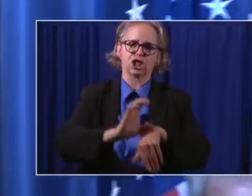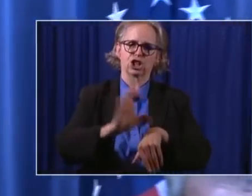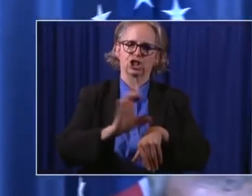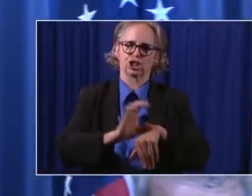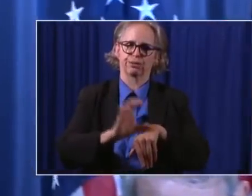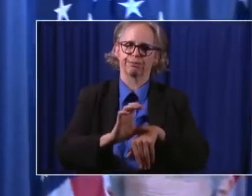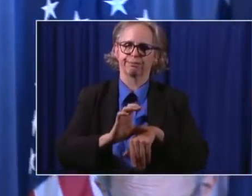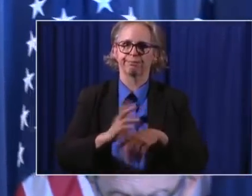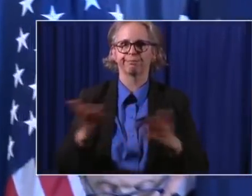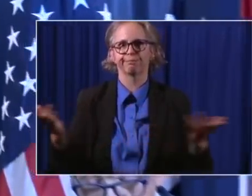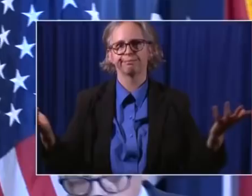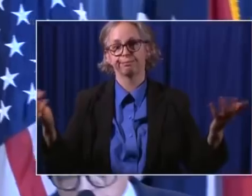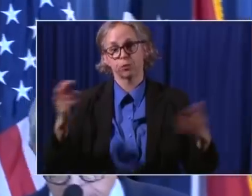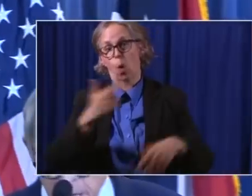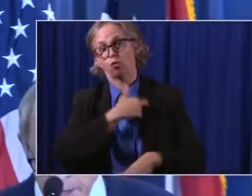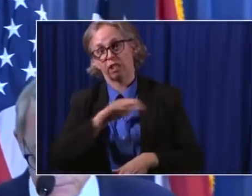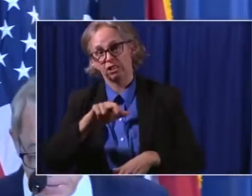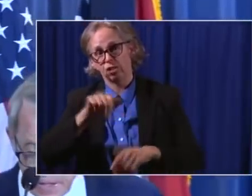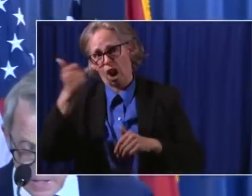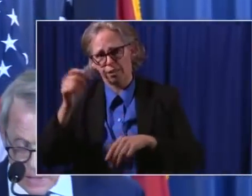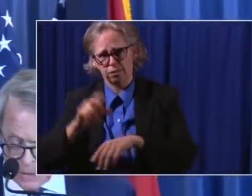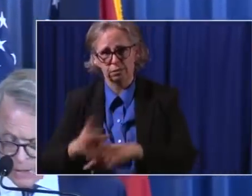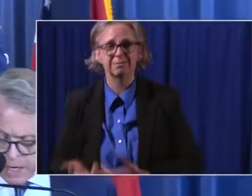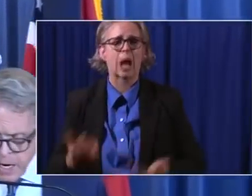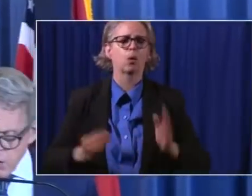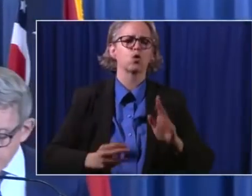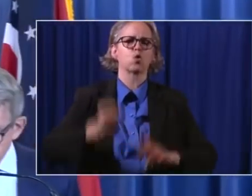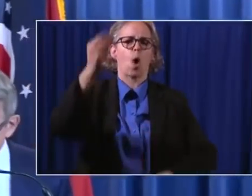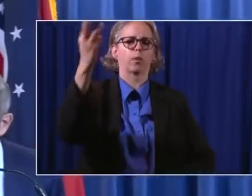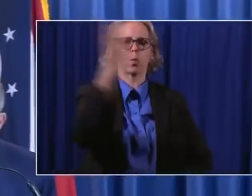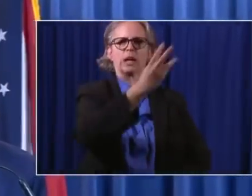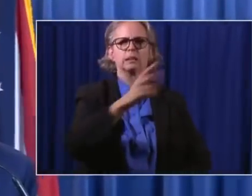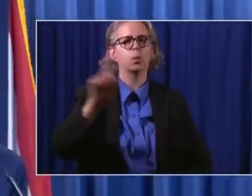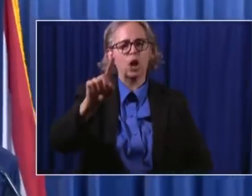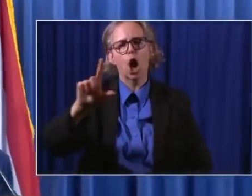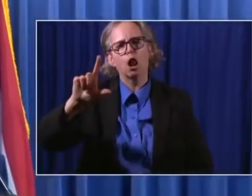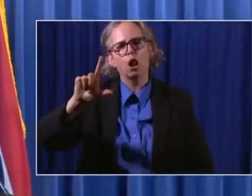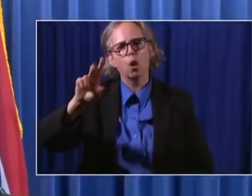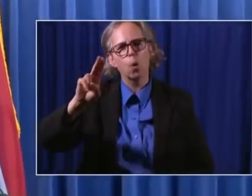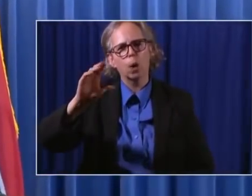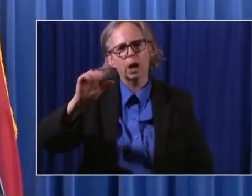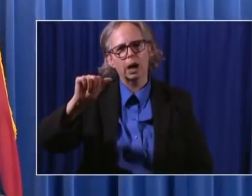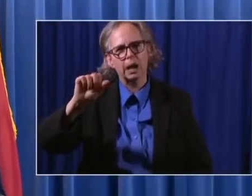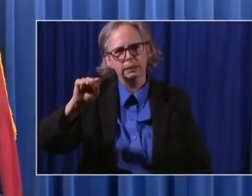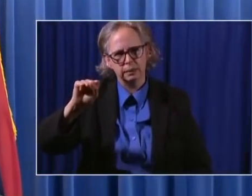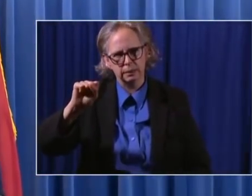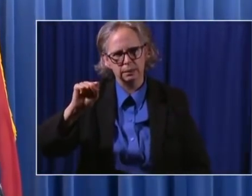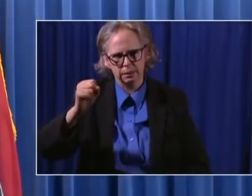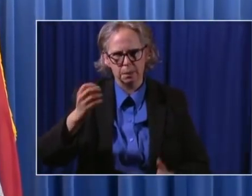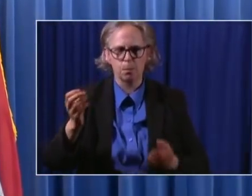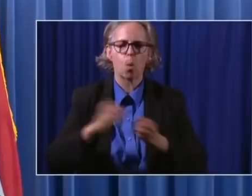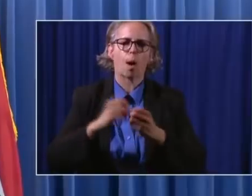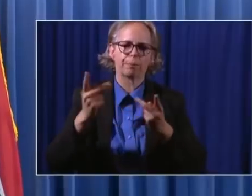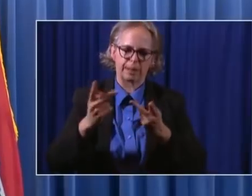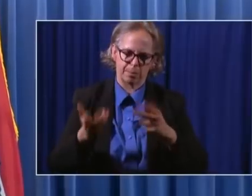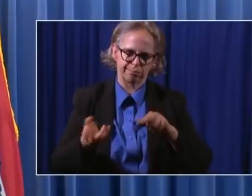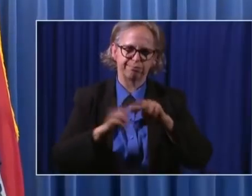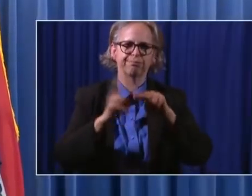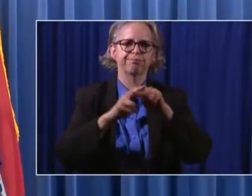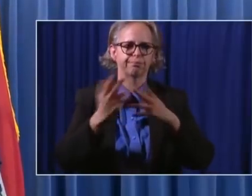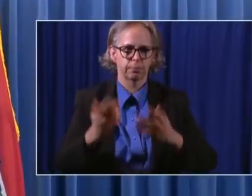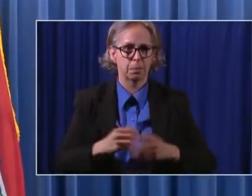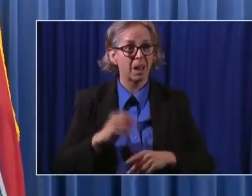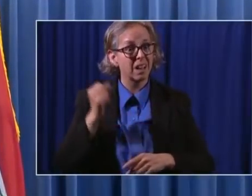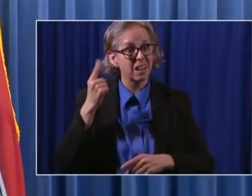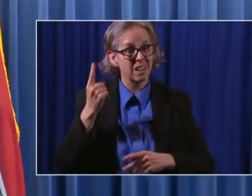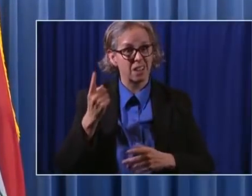Lucas County. Lucas County is a higher populated county, obviously, but their numbers have moved into an